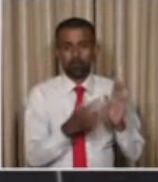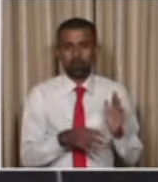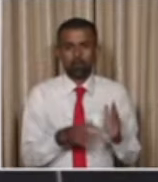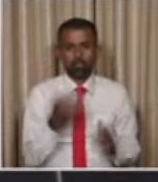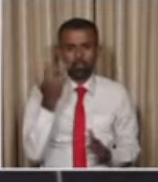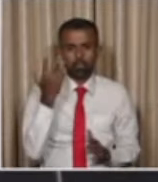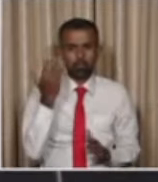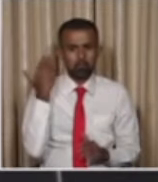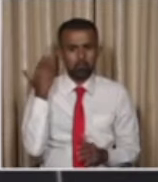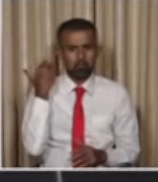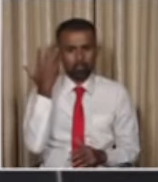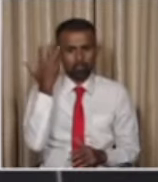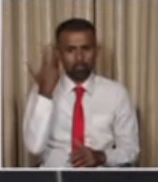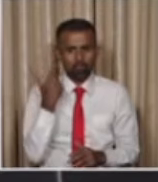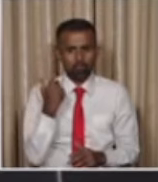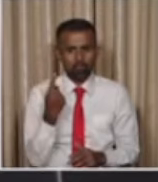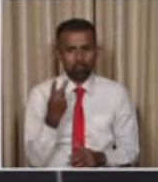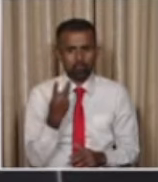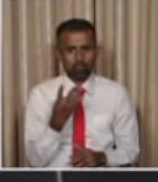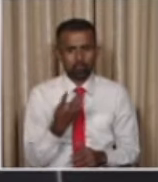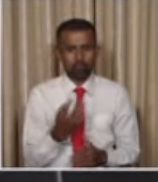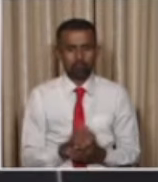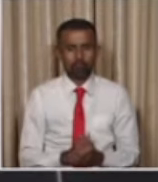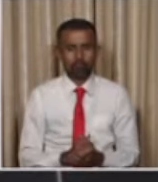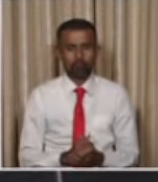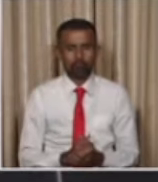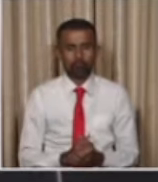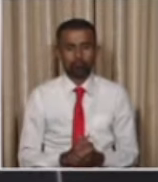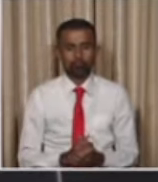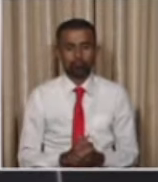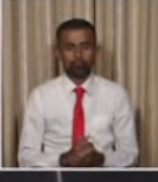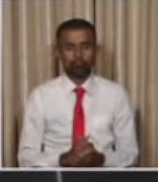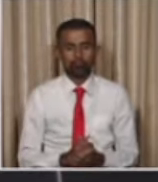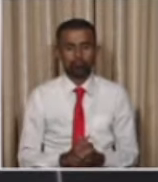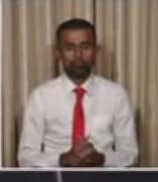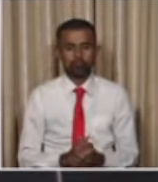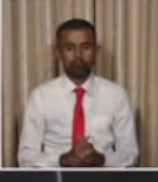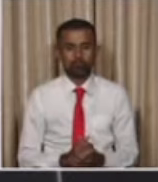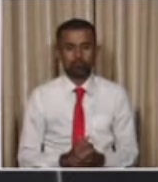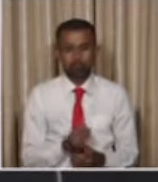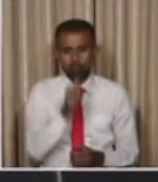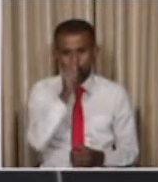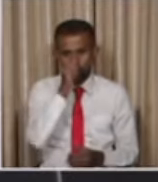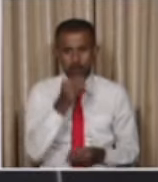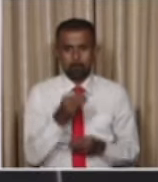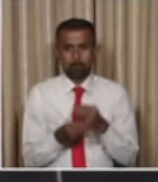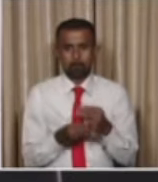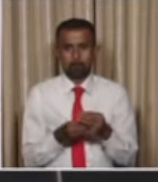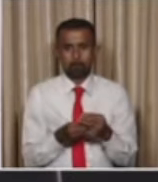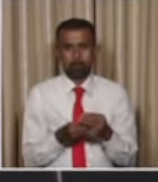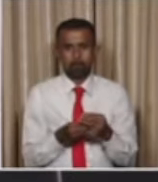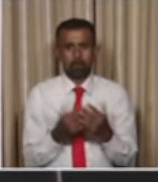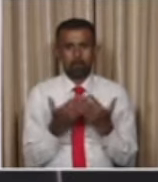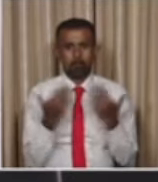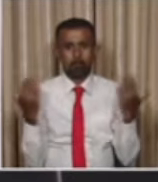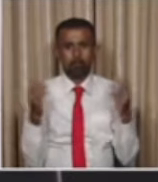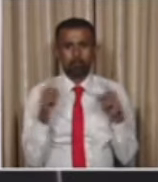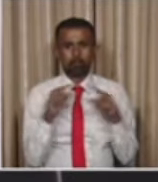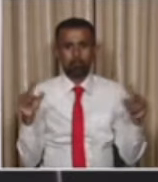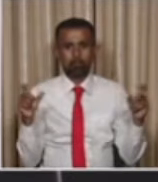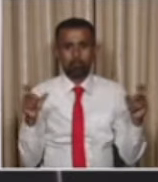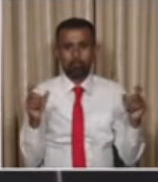Mama kiyanne enne me tawat vishala magadiyak pilibandawa dan patrawala shishya paata